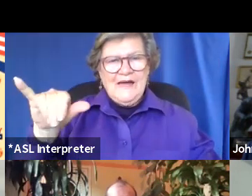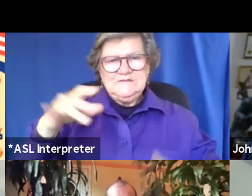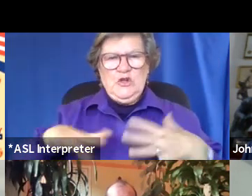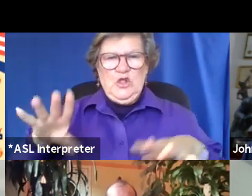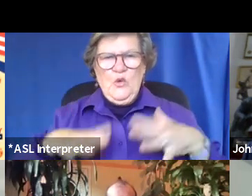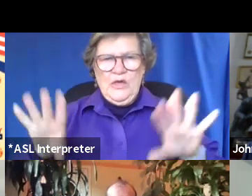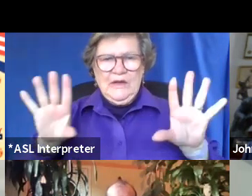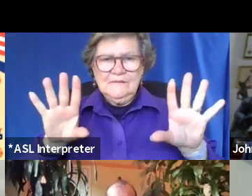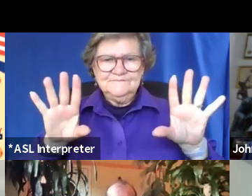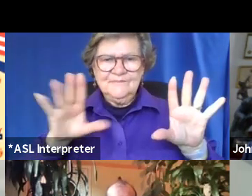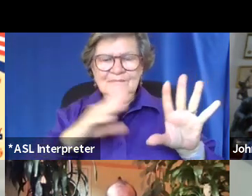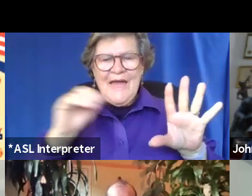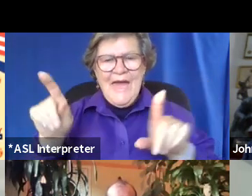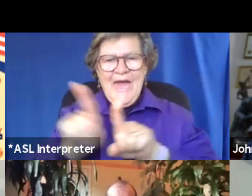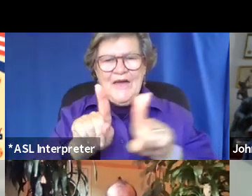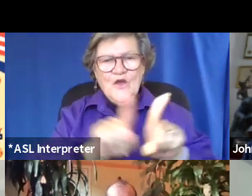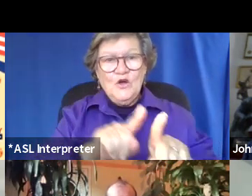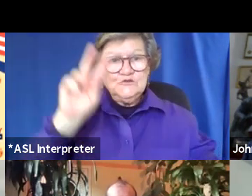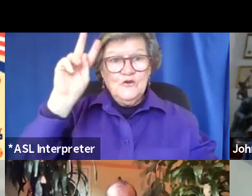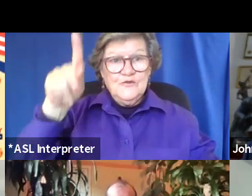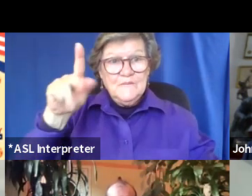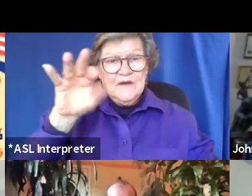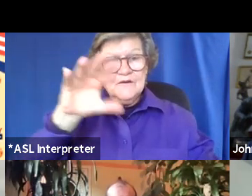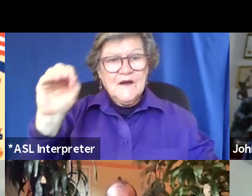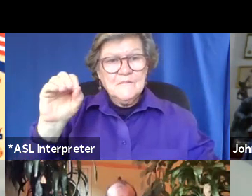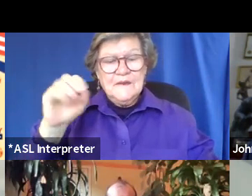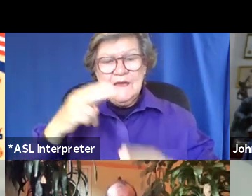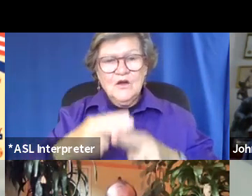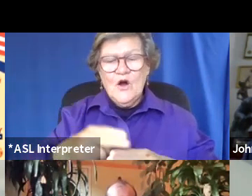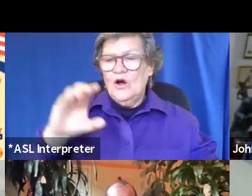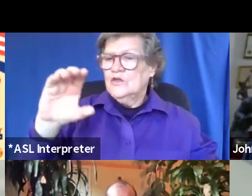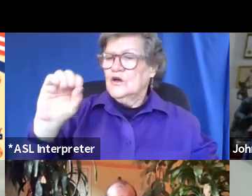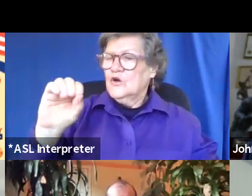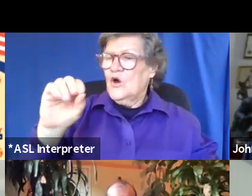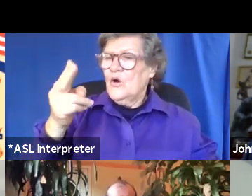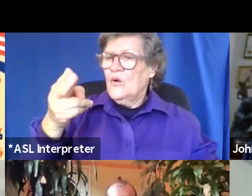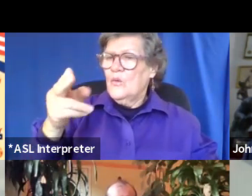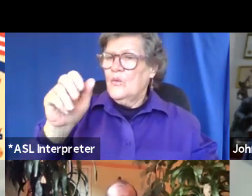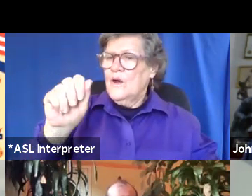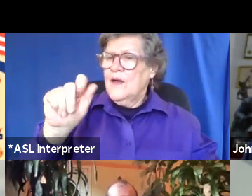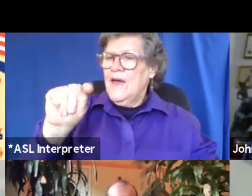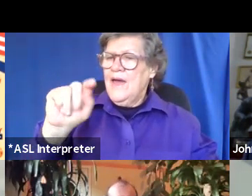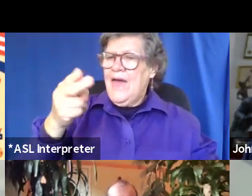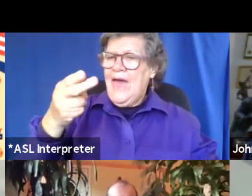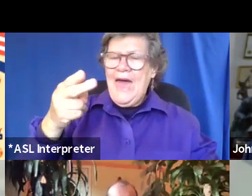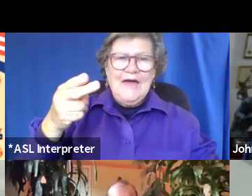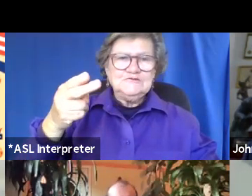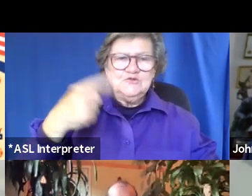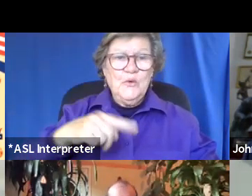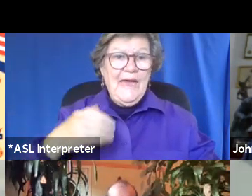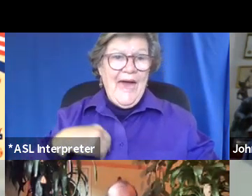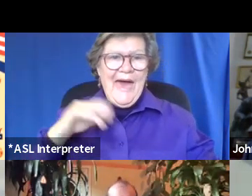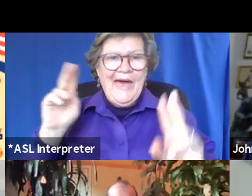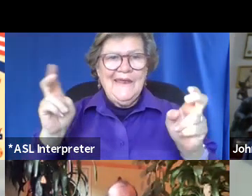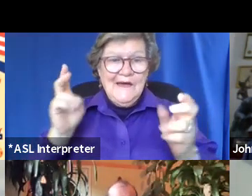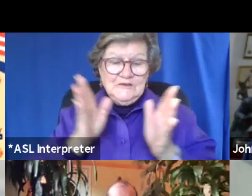by nature. I'm also the former VP of a company called Cohatch. We had a social enterprise incubator space,